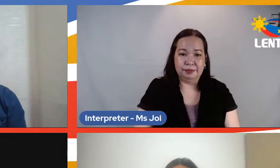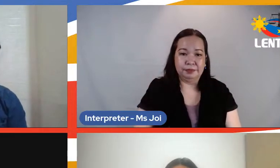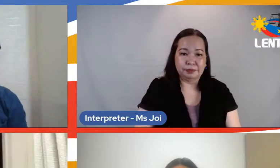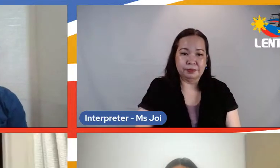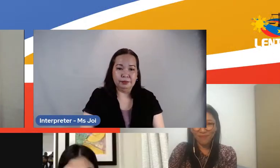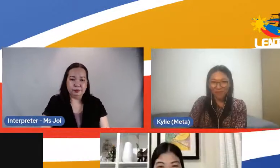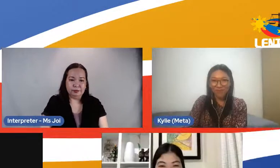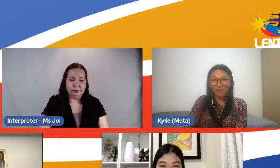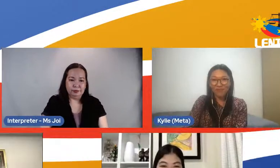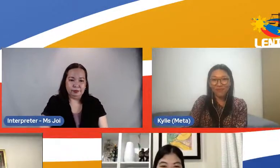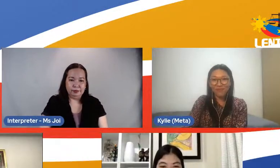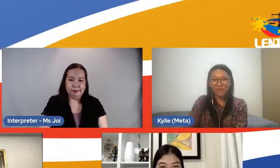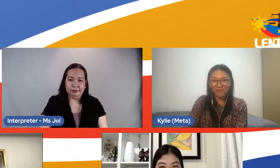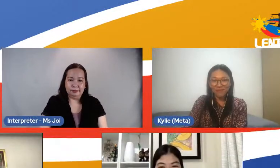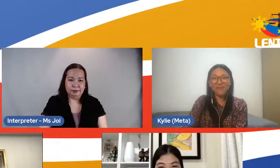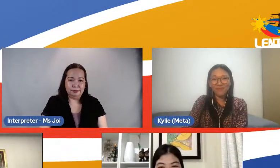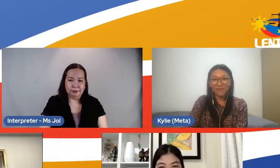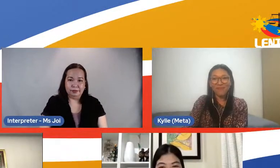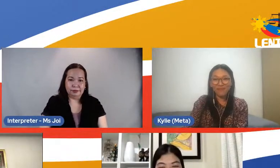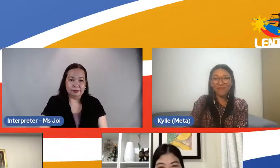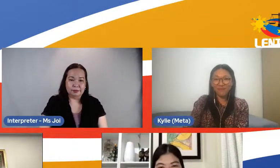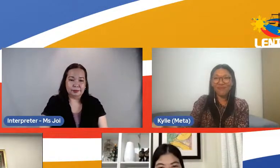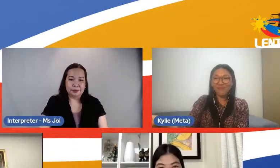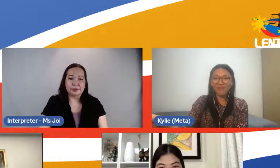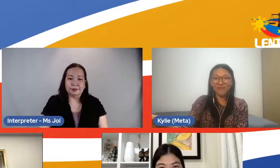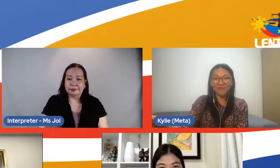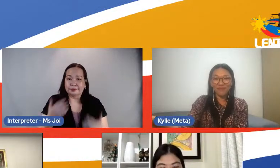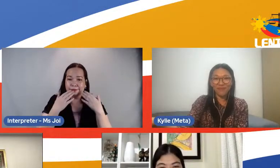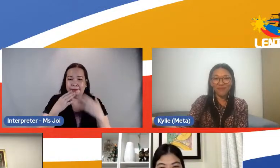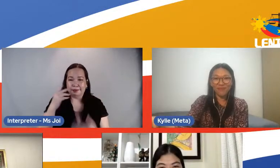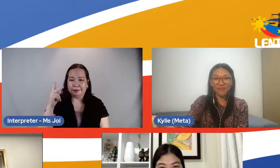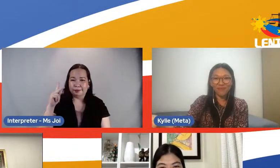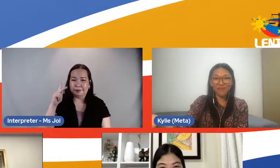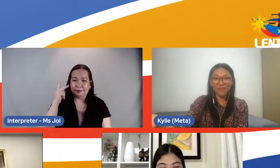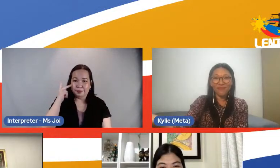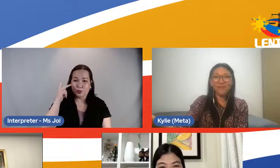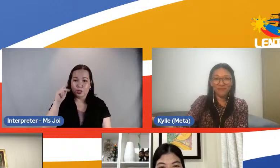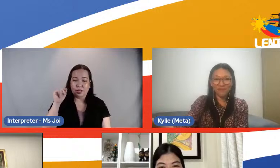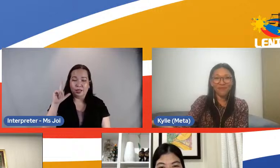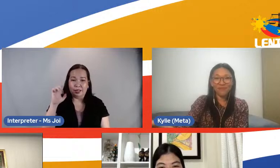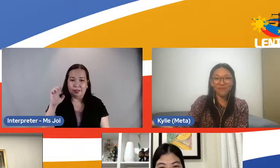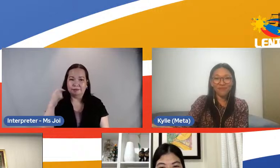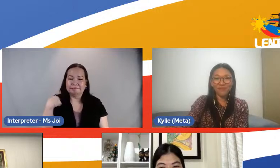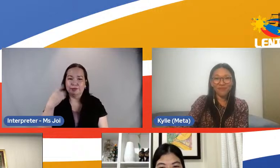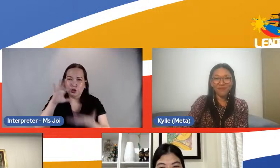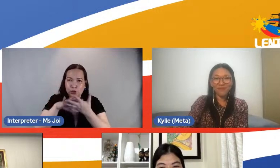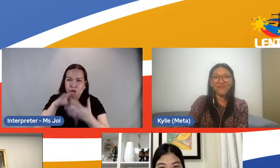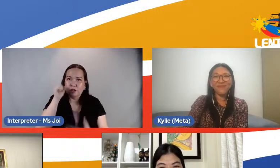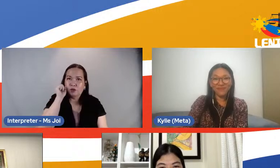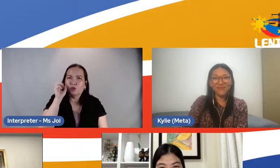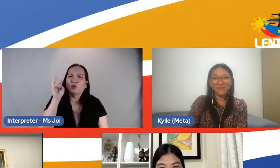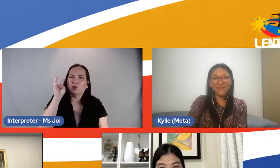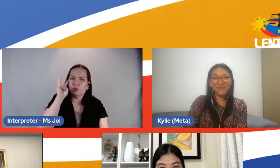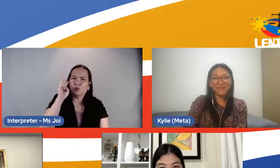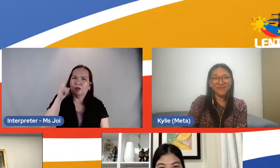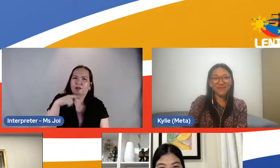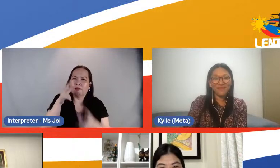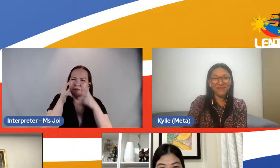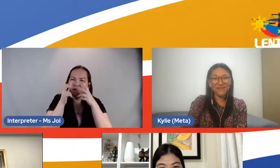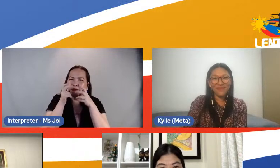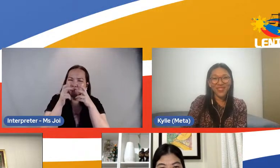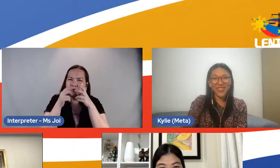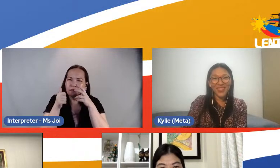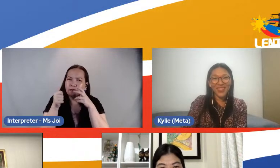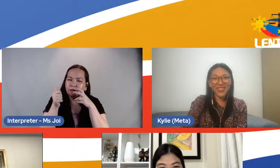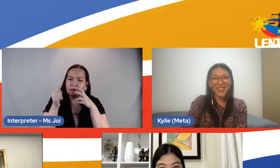Thank you so much, Kylie. That was very informative presentation on your end. I really learned a lot as well. I was listening